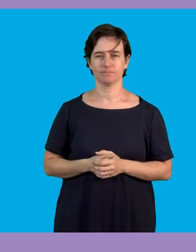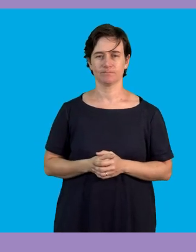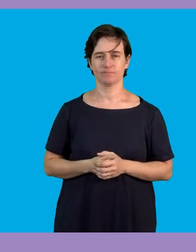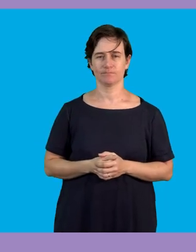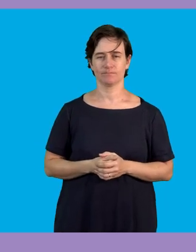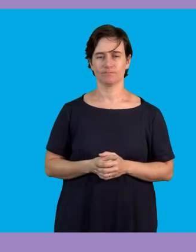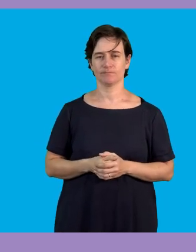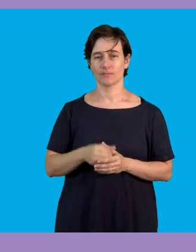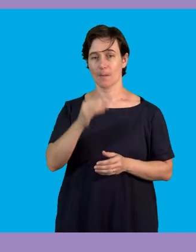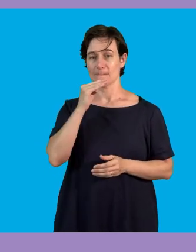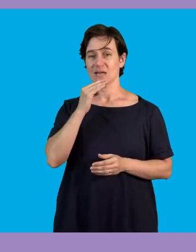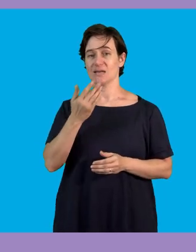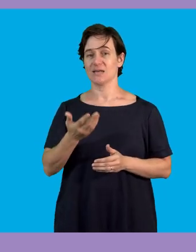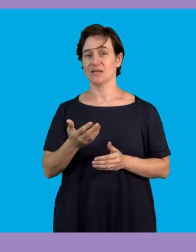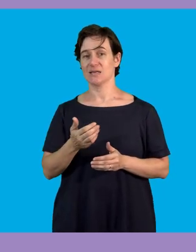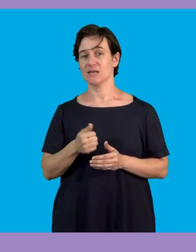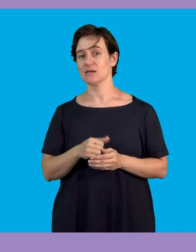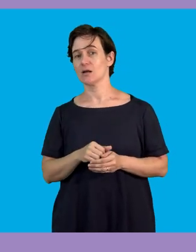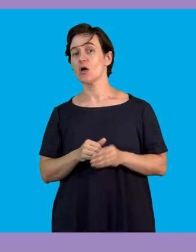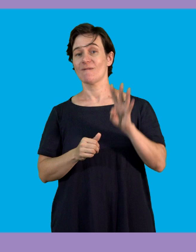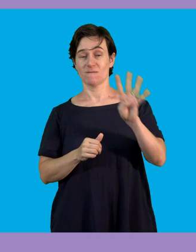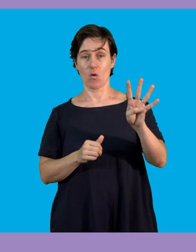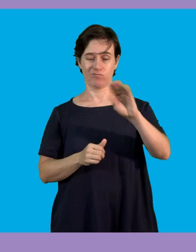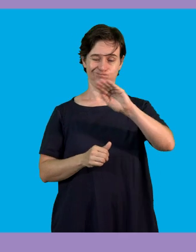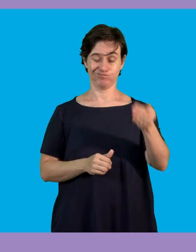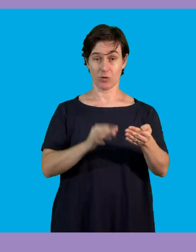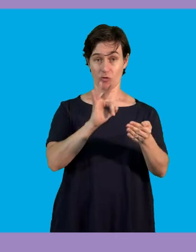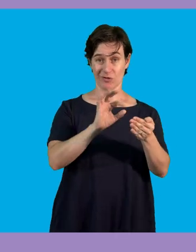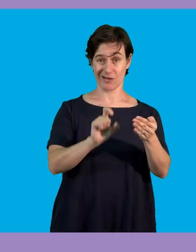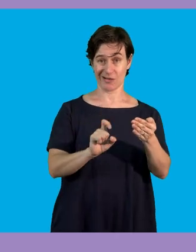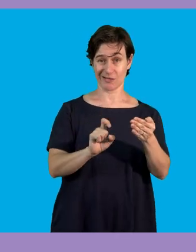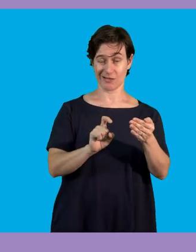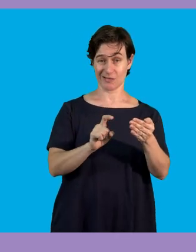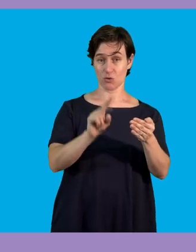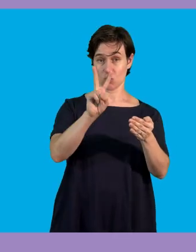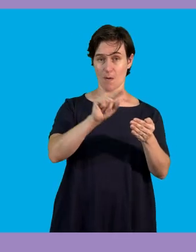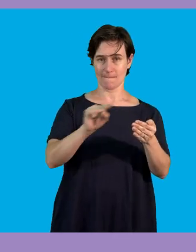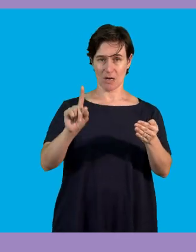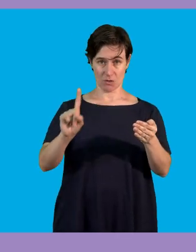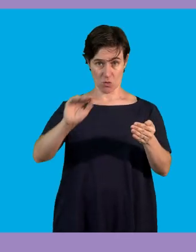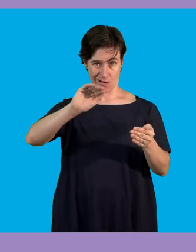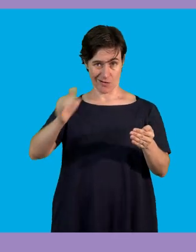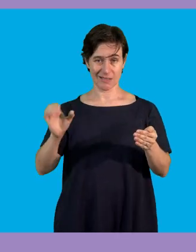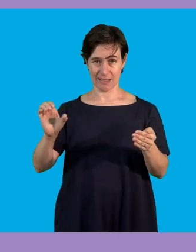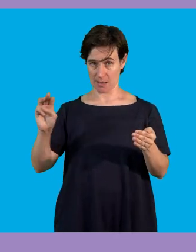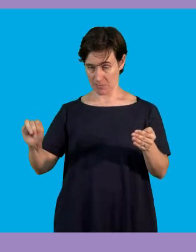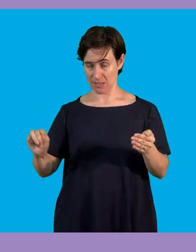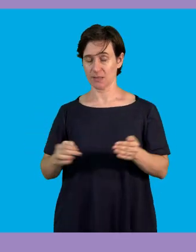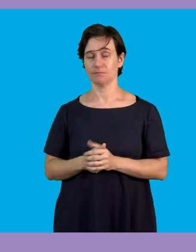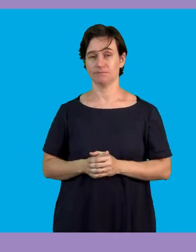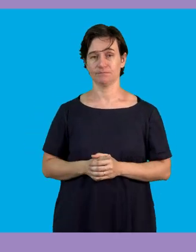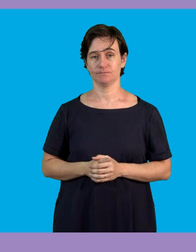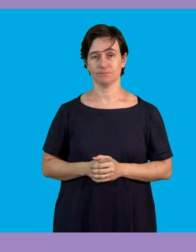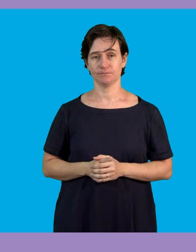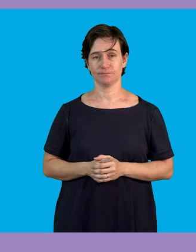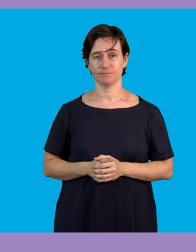and 3x squared minus 1 centimeters. That is what we are told we should